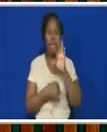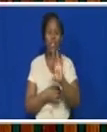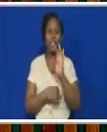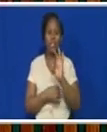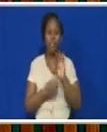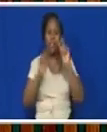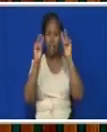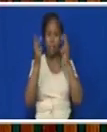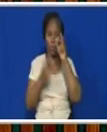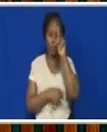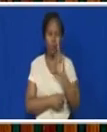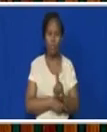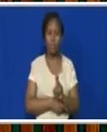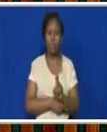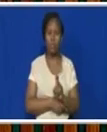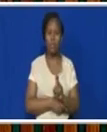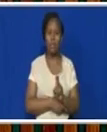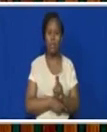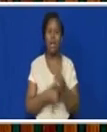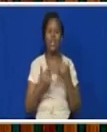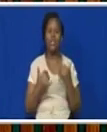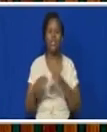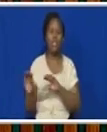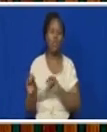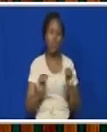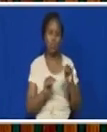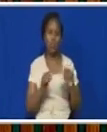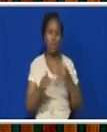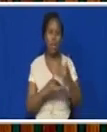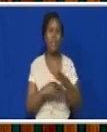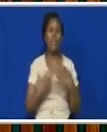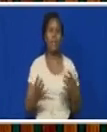the theme of our question. Let us move to the next thing.